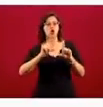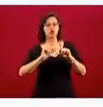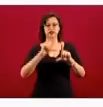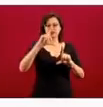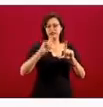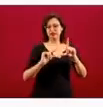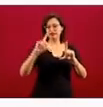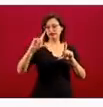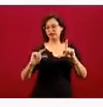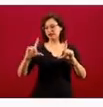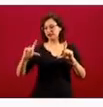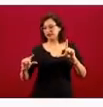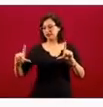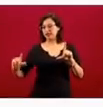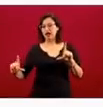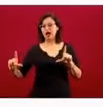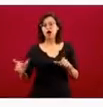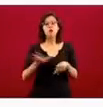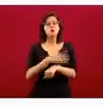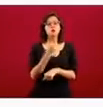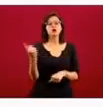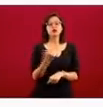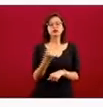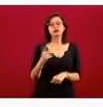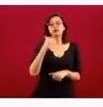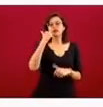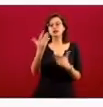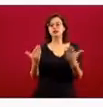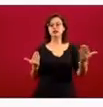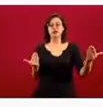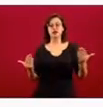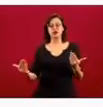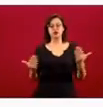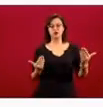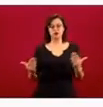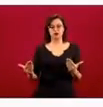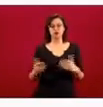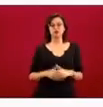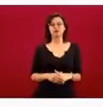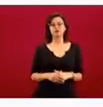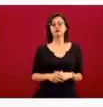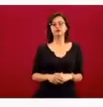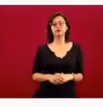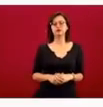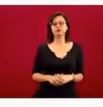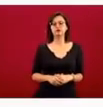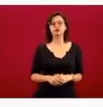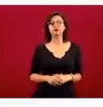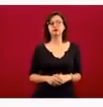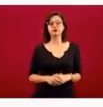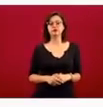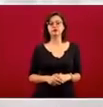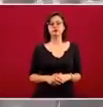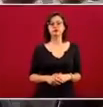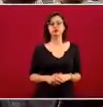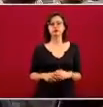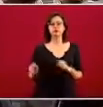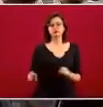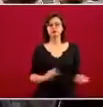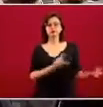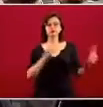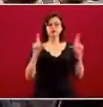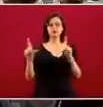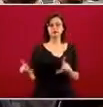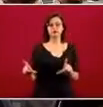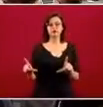to states of Mexico, and we want to present it in this way because it's quite a contrast with the following